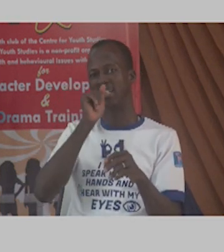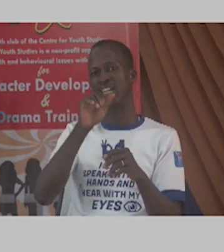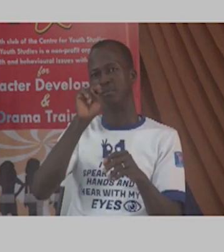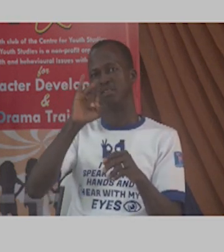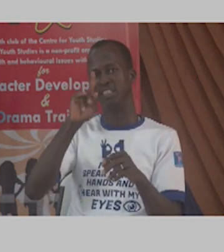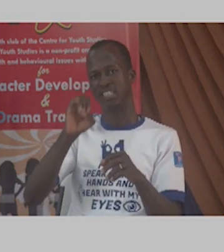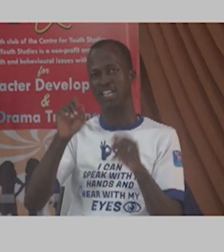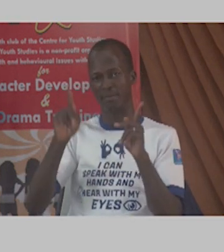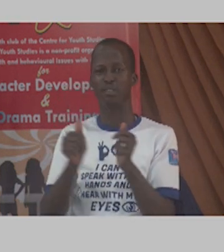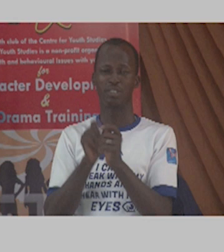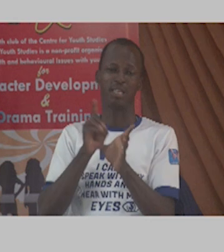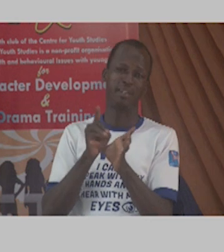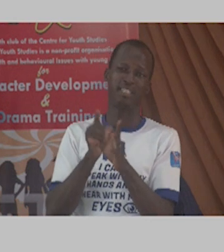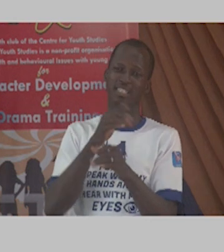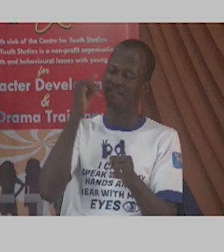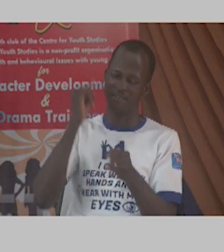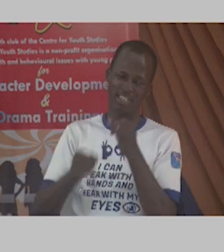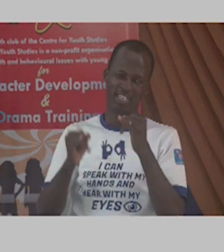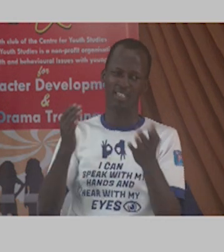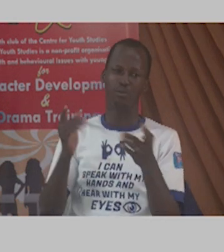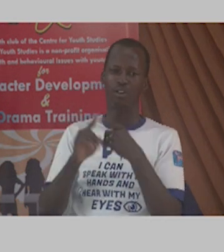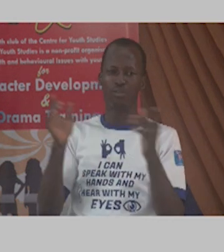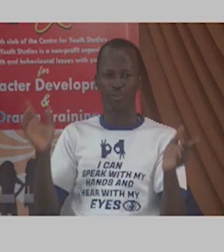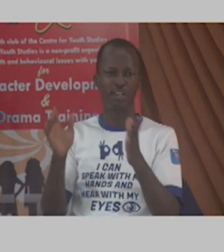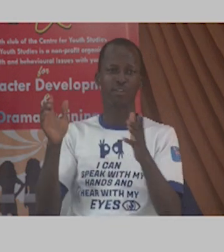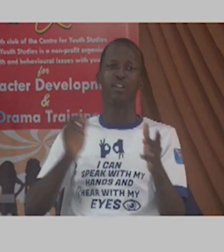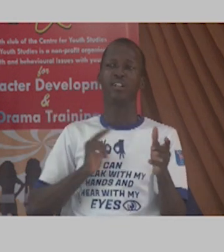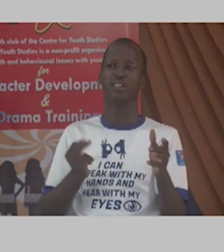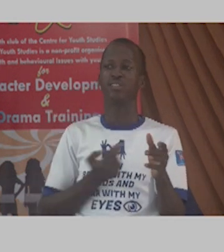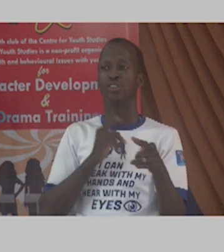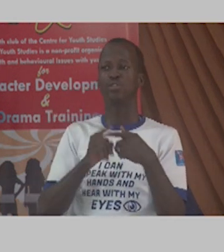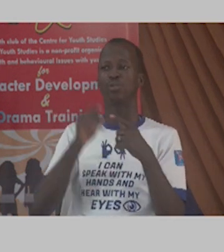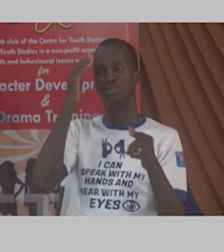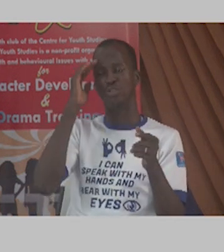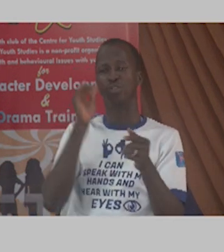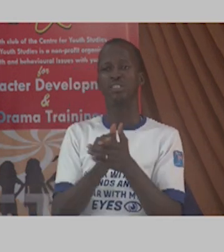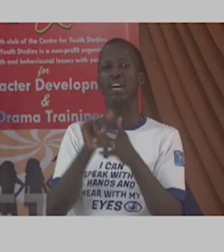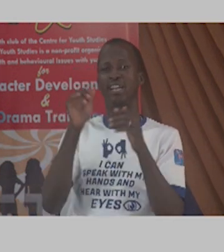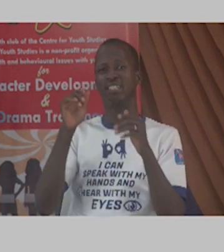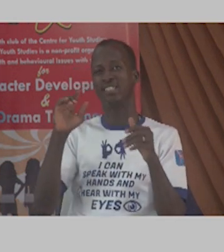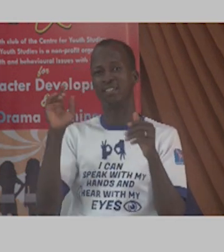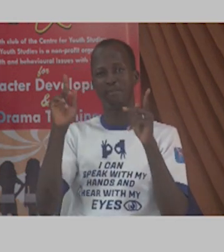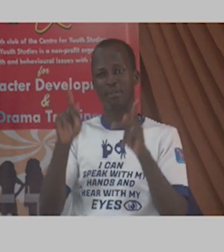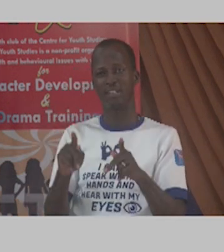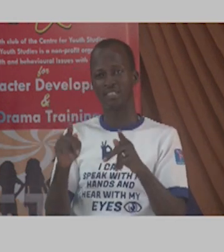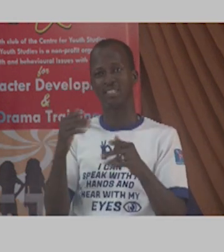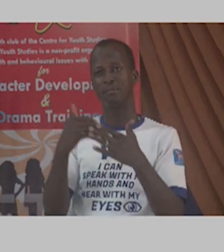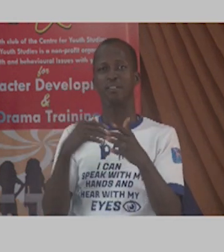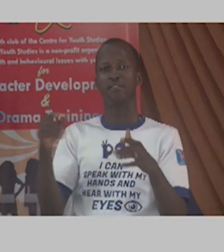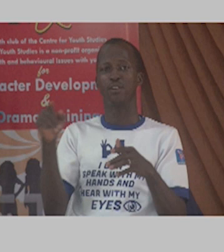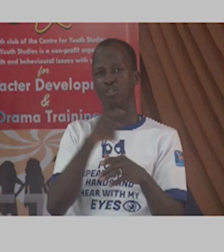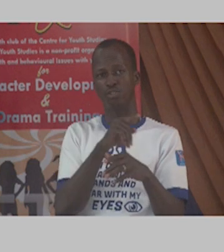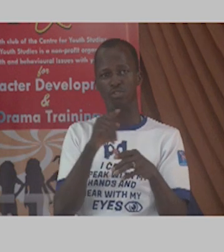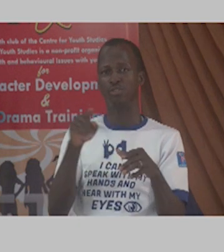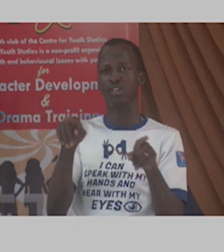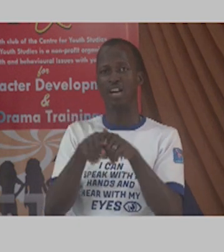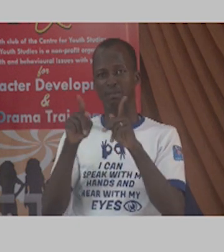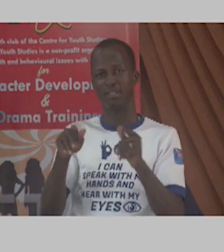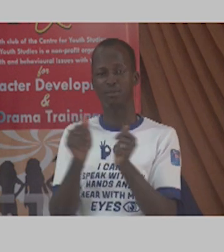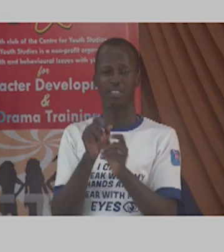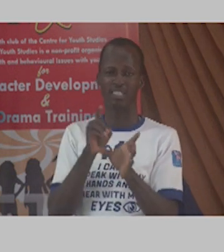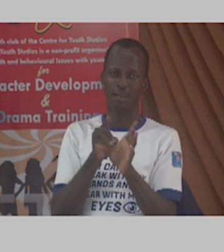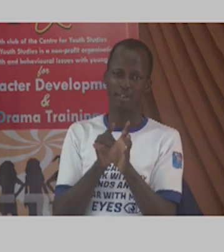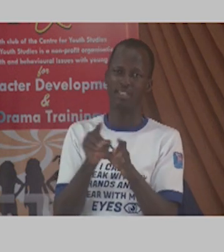disability. And finally, I want to encourage us all to bear in mind that the person before you, as a person with